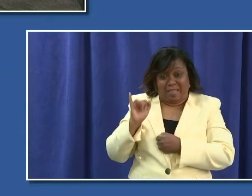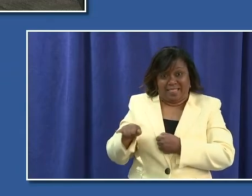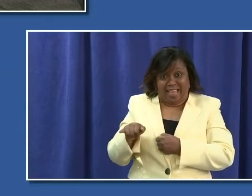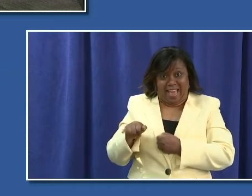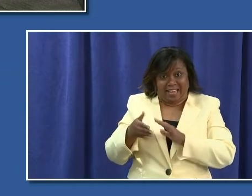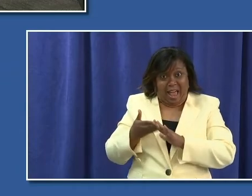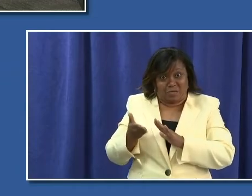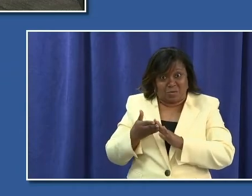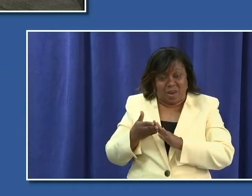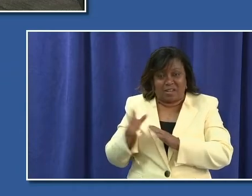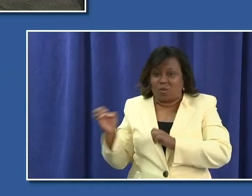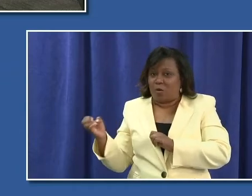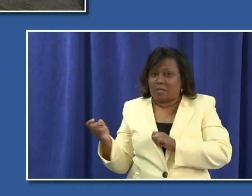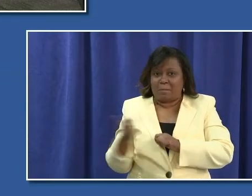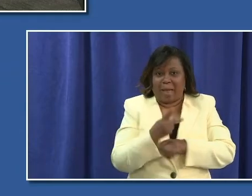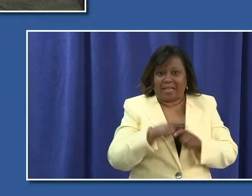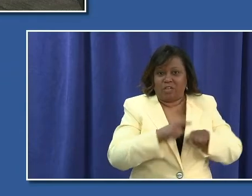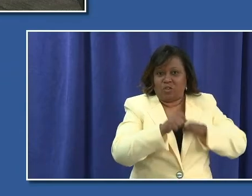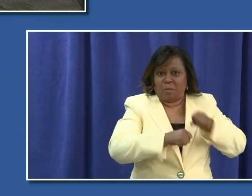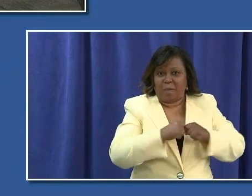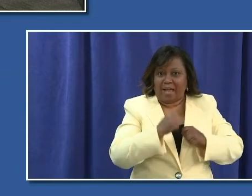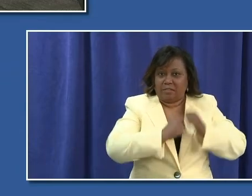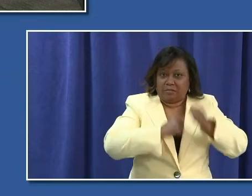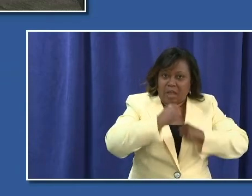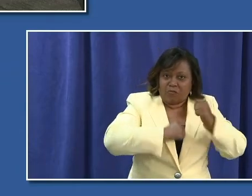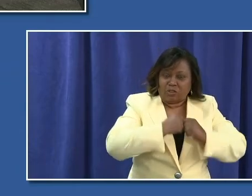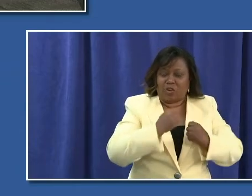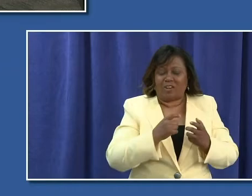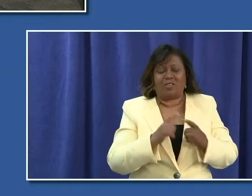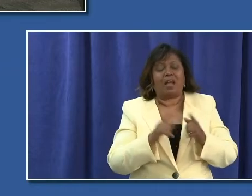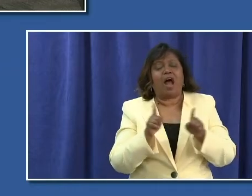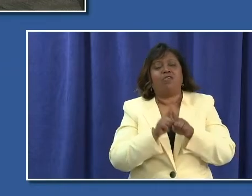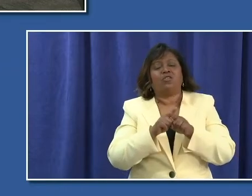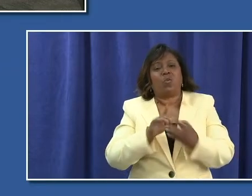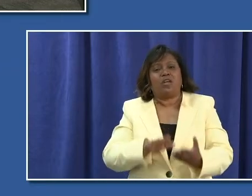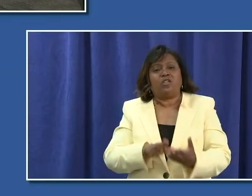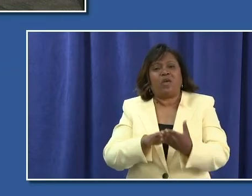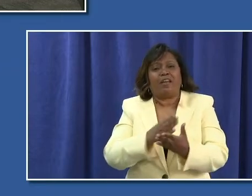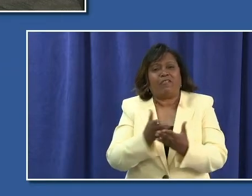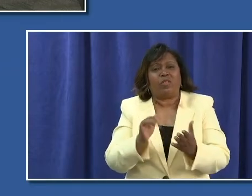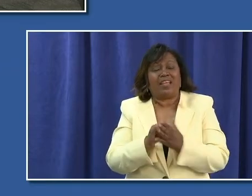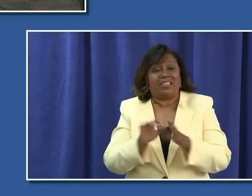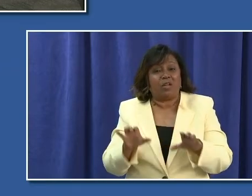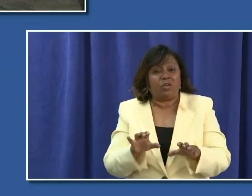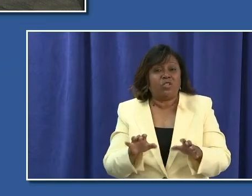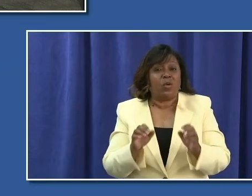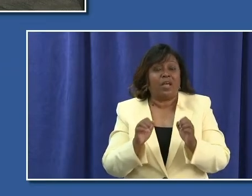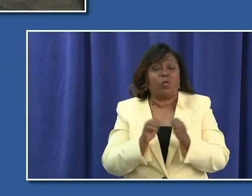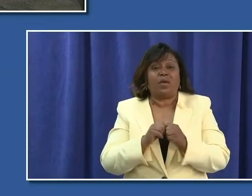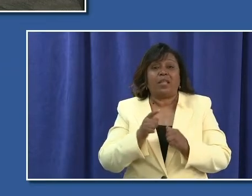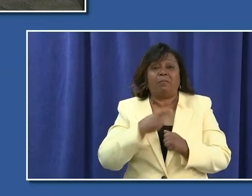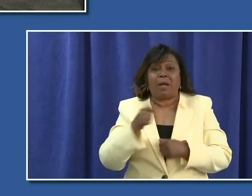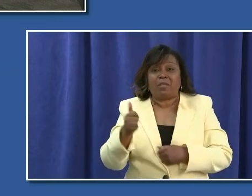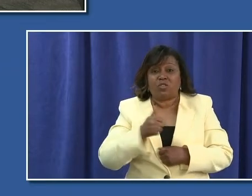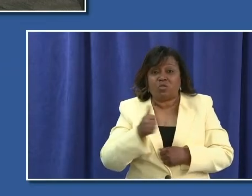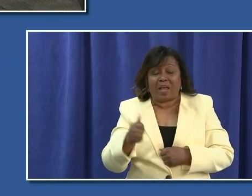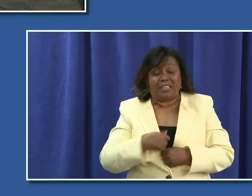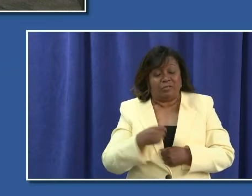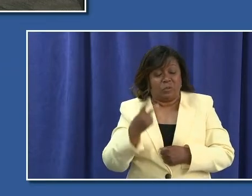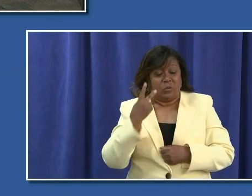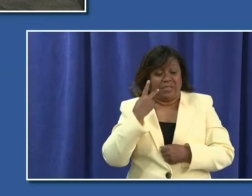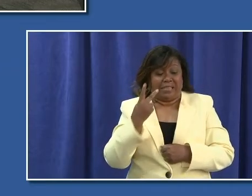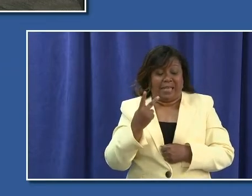that operation, it goes right into bike infrastructure. I also want to address some of the things that we're doing with public transit. You've